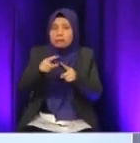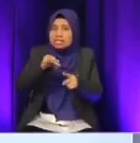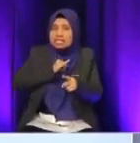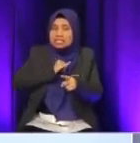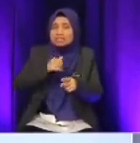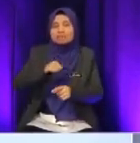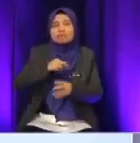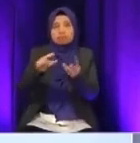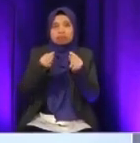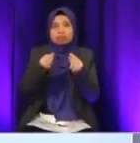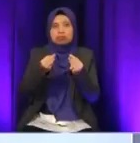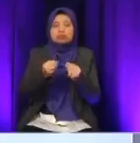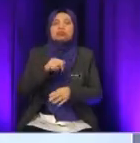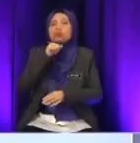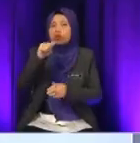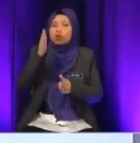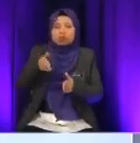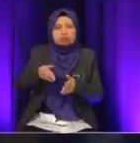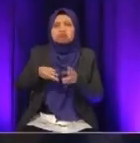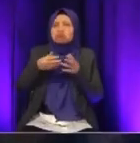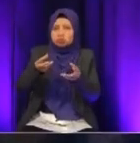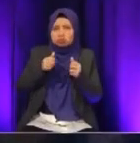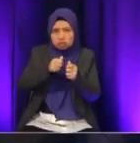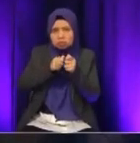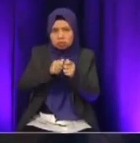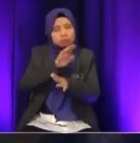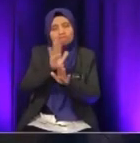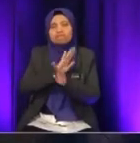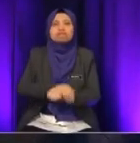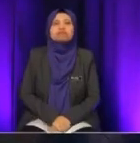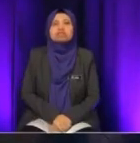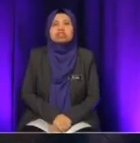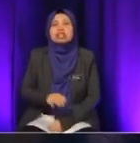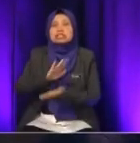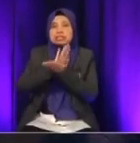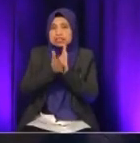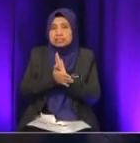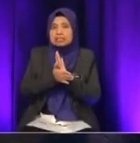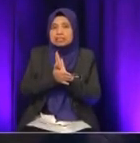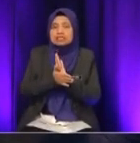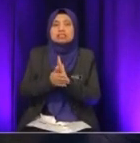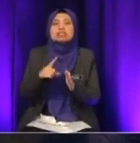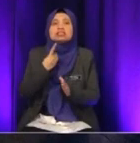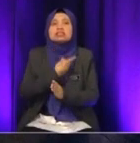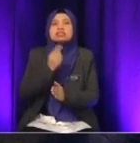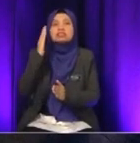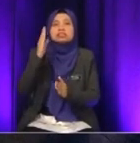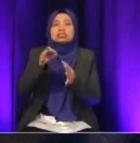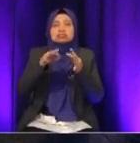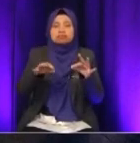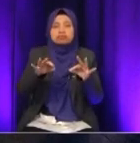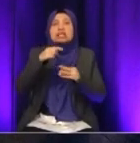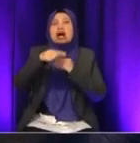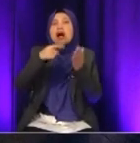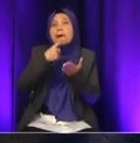yes, volunteering. Definitely yeah. true. We do something or act out according to our instinct, or yeah. we just do voluntary action